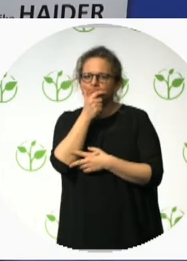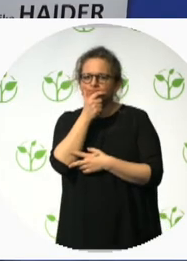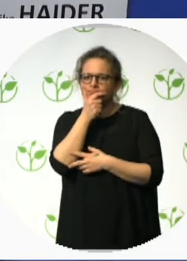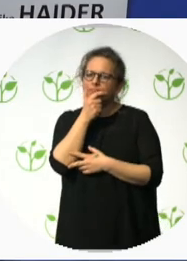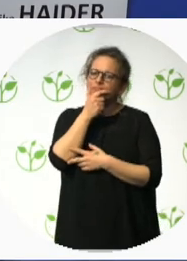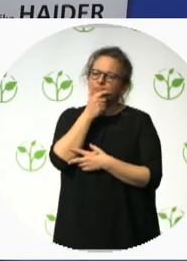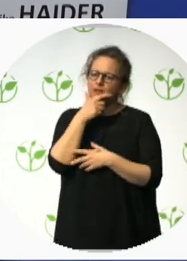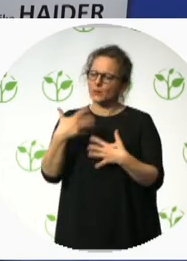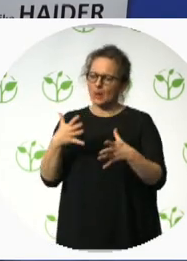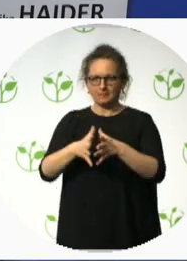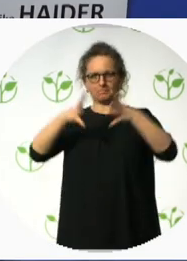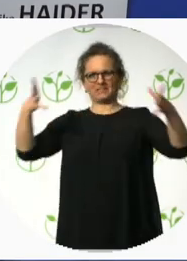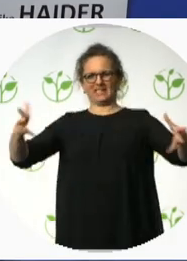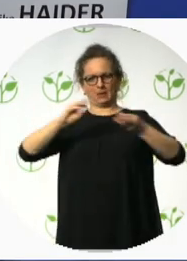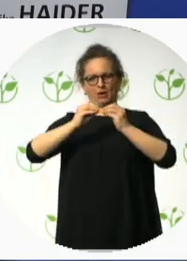think in Austria,